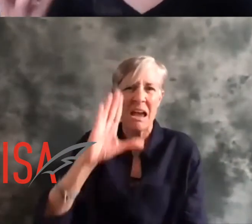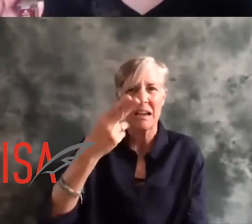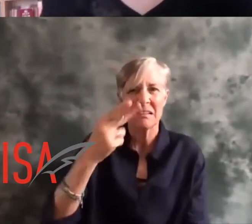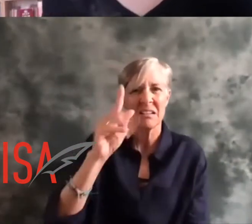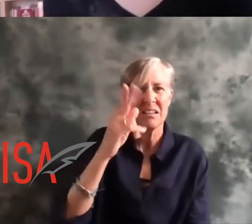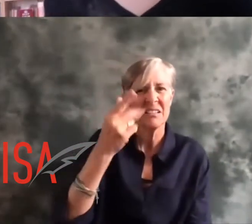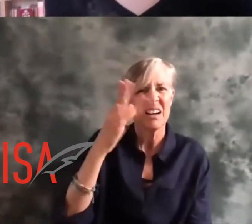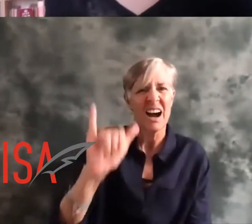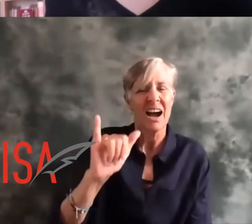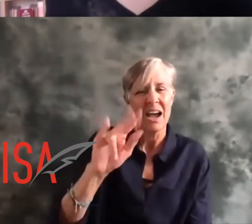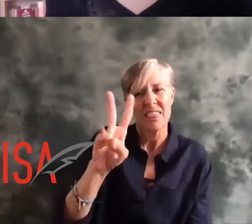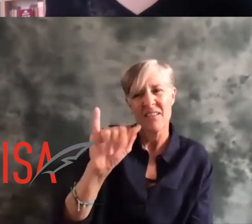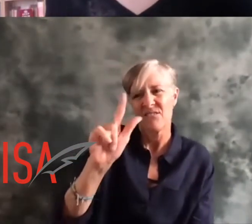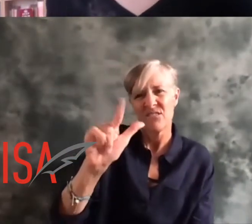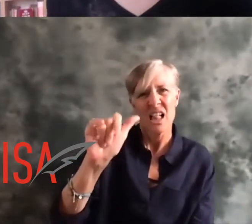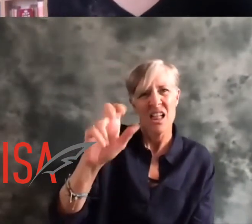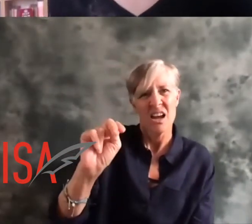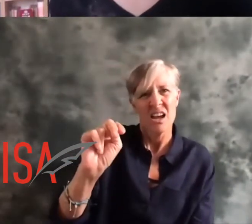right? And